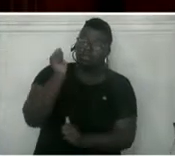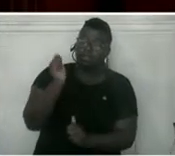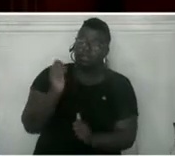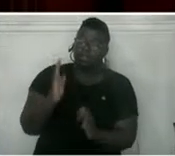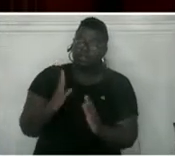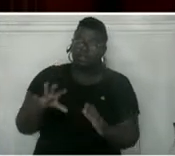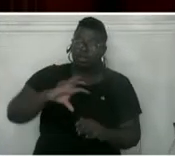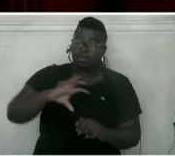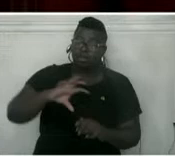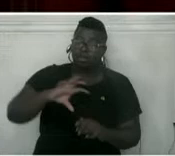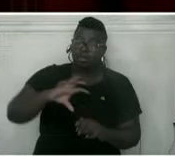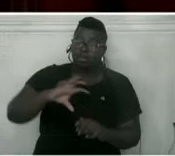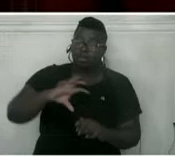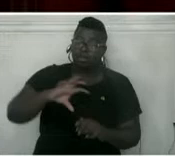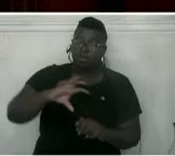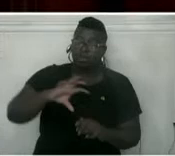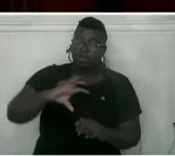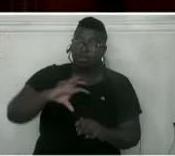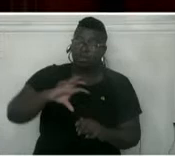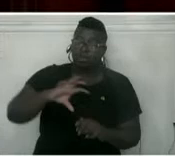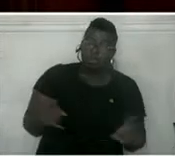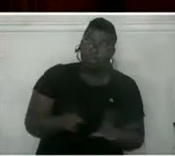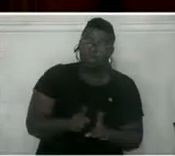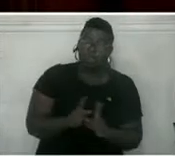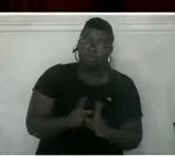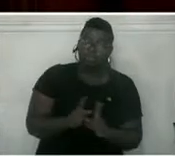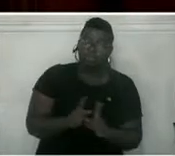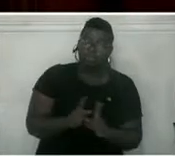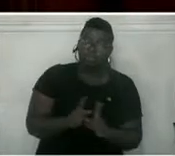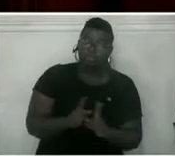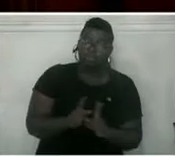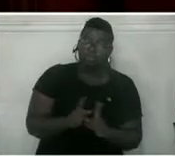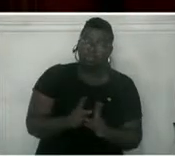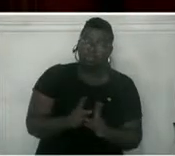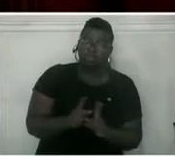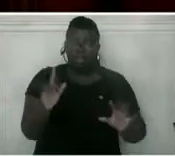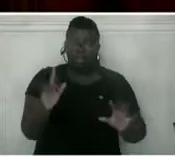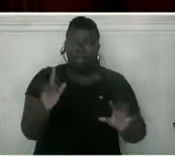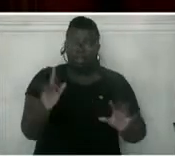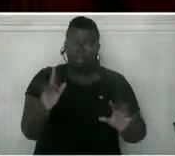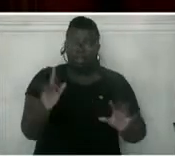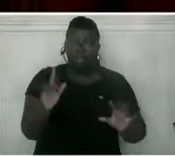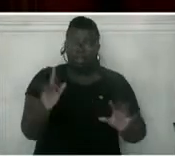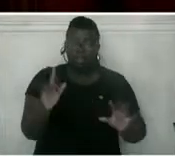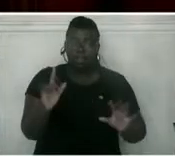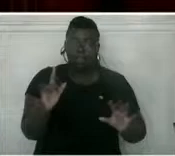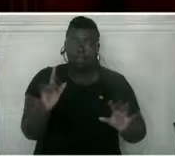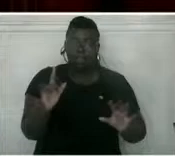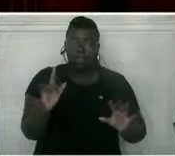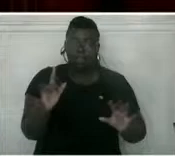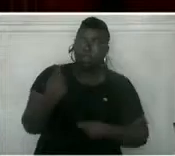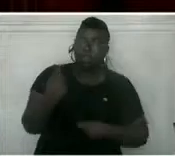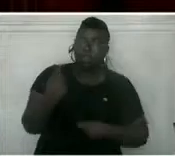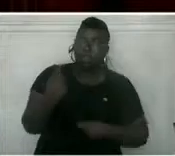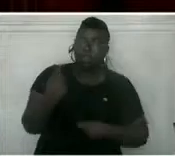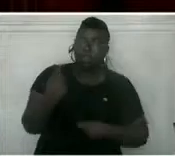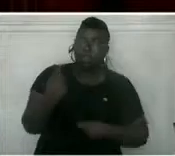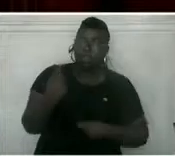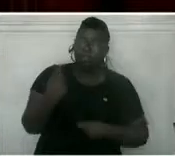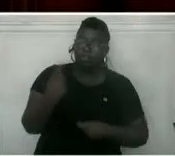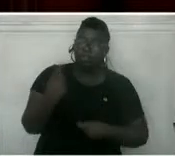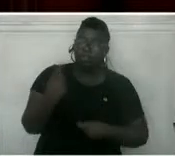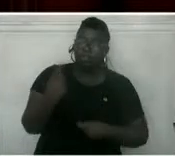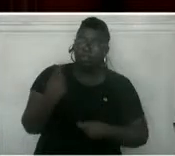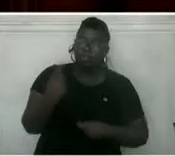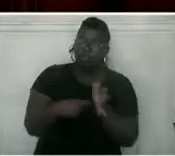province to go public and become transparent about our expenditure of the PPE procurement.